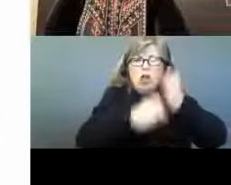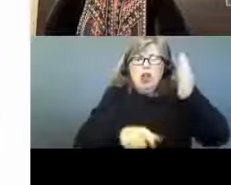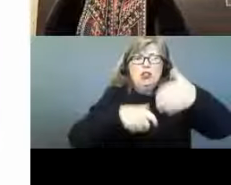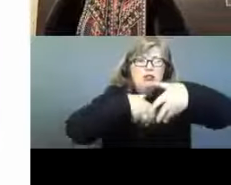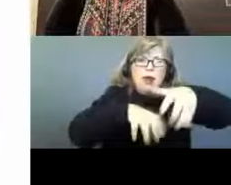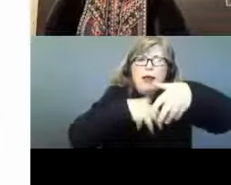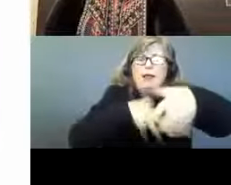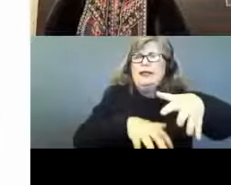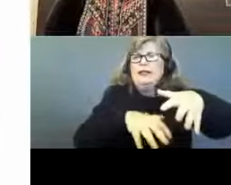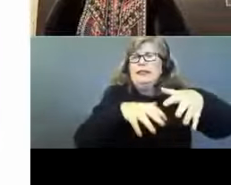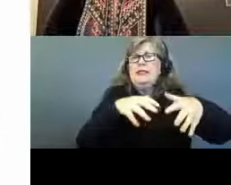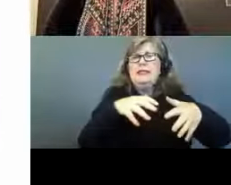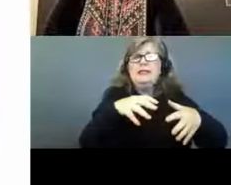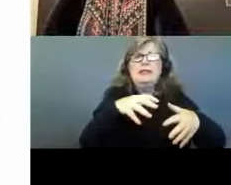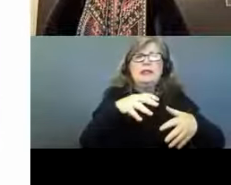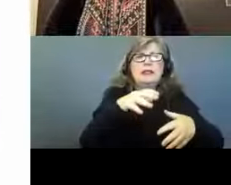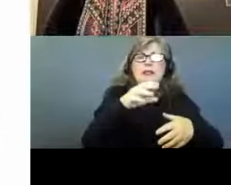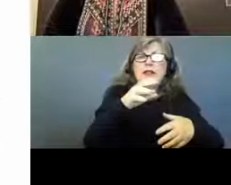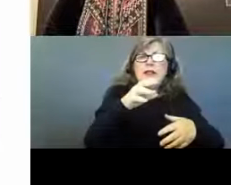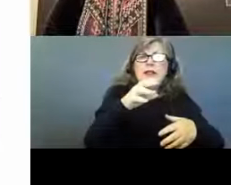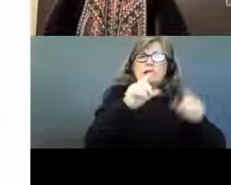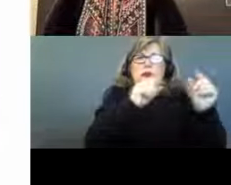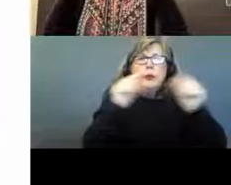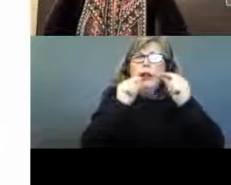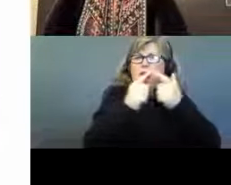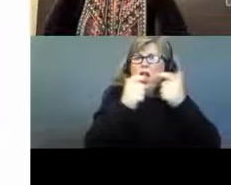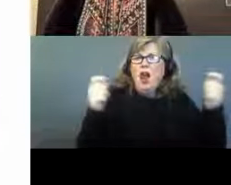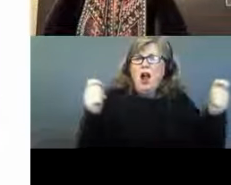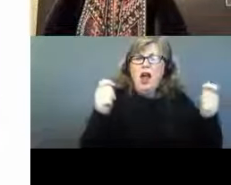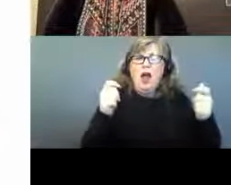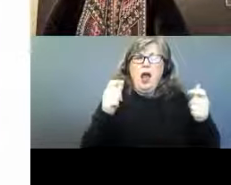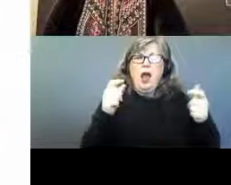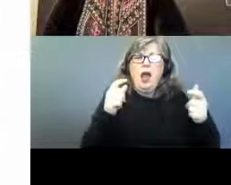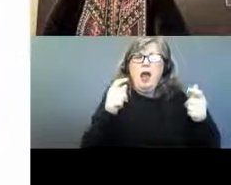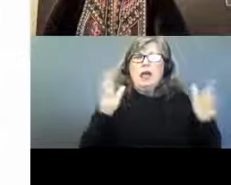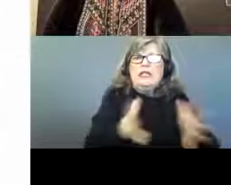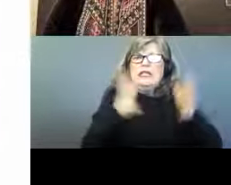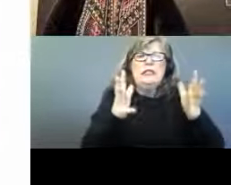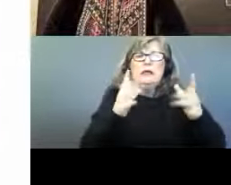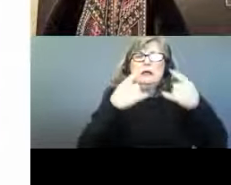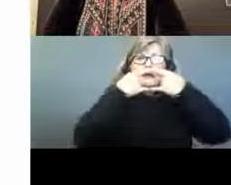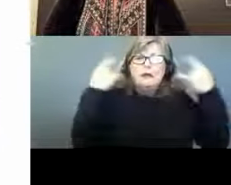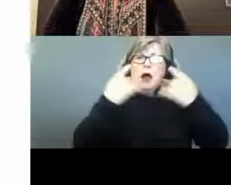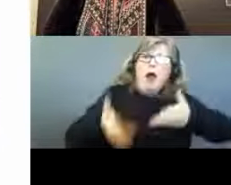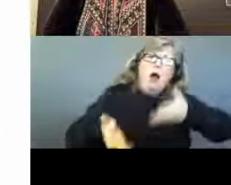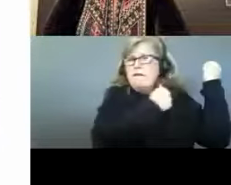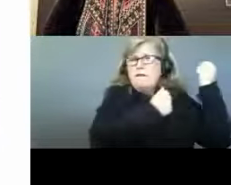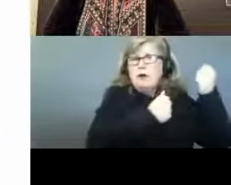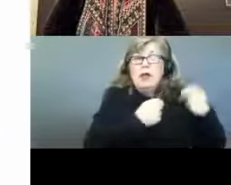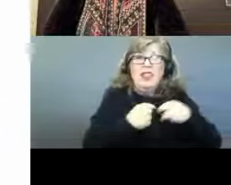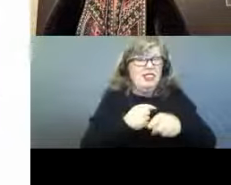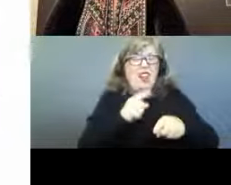social media attacks than I can honestly believe. And it's a very dangerous misinformation that could quite literally lead to more